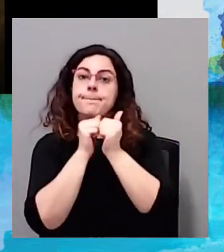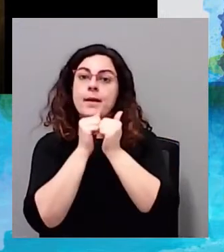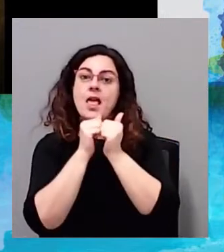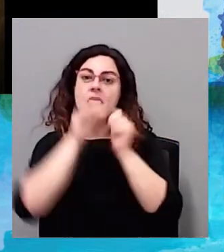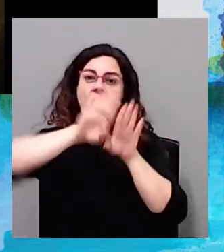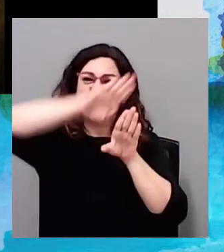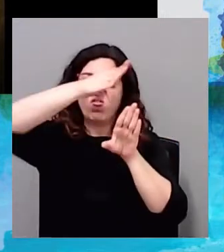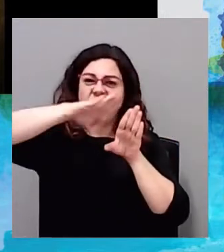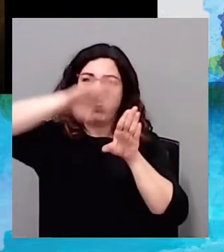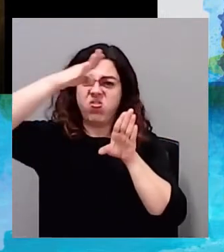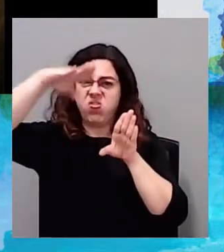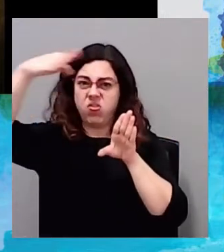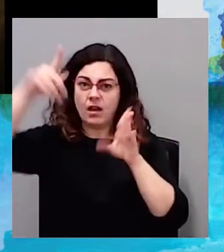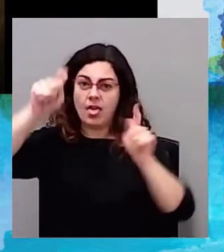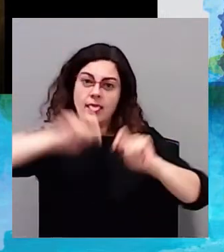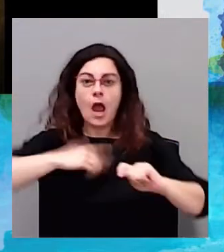And